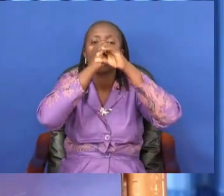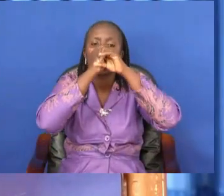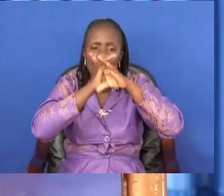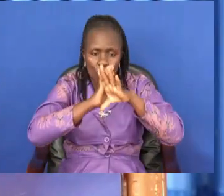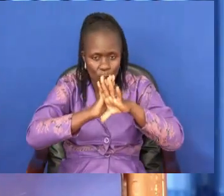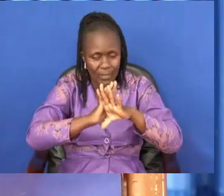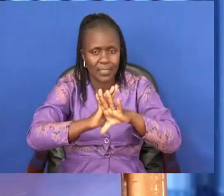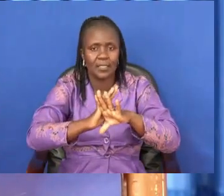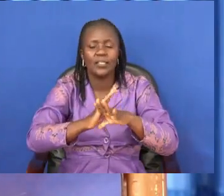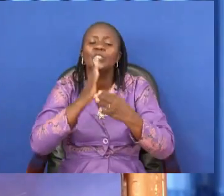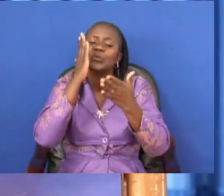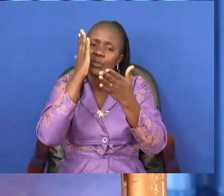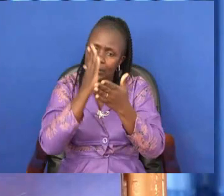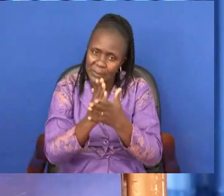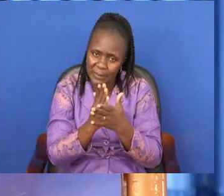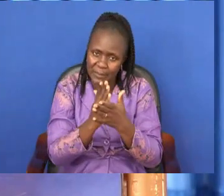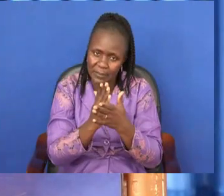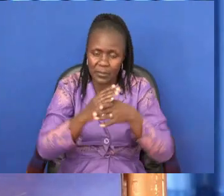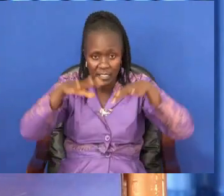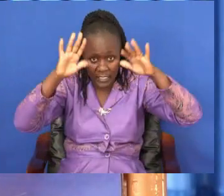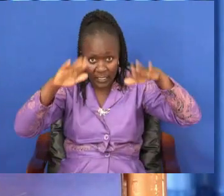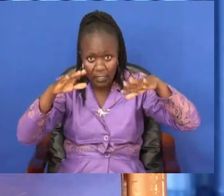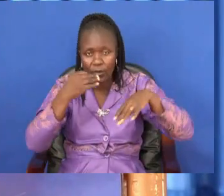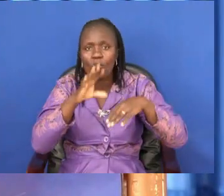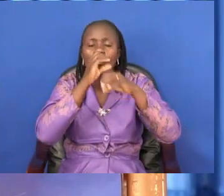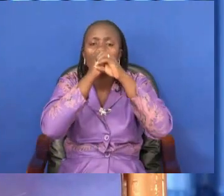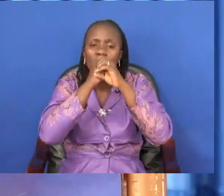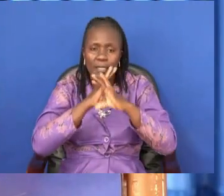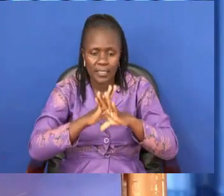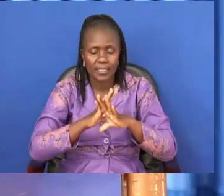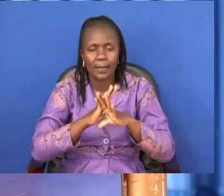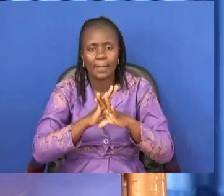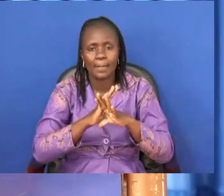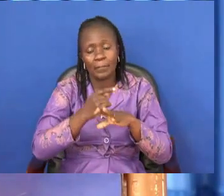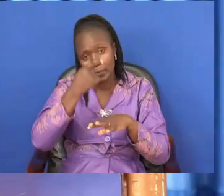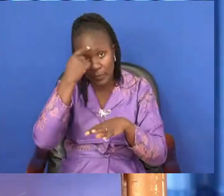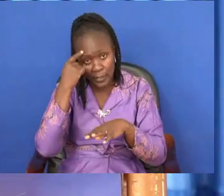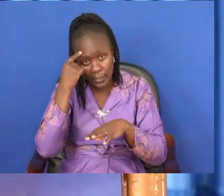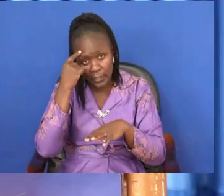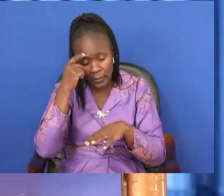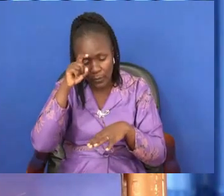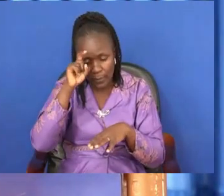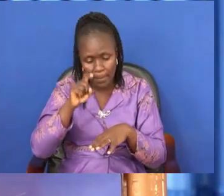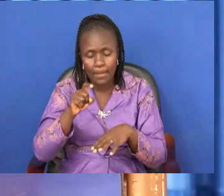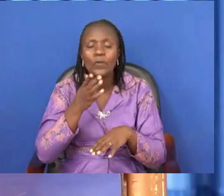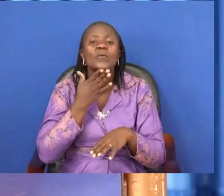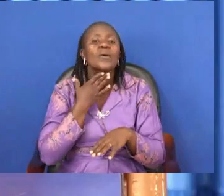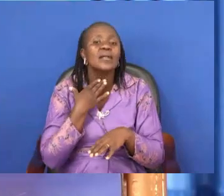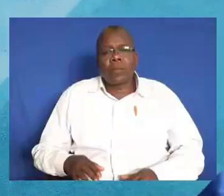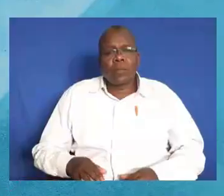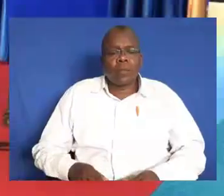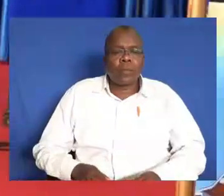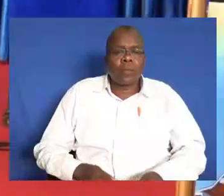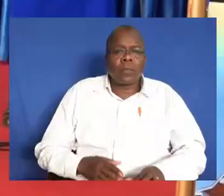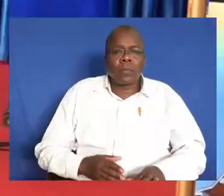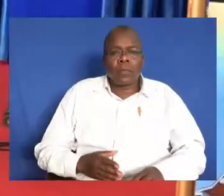blessing." For sure, there is showers of blessings because we need.